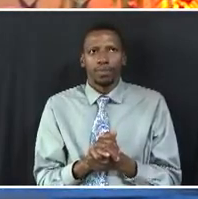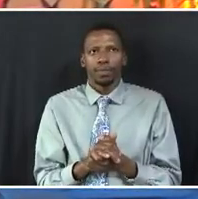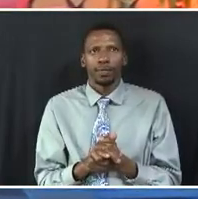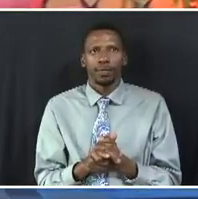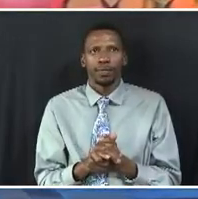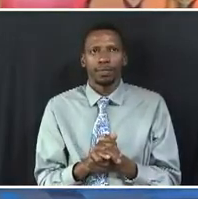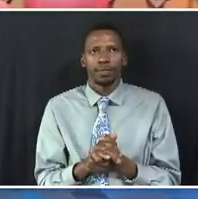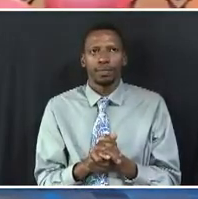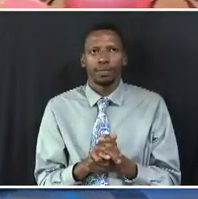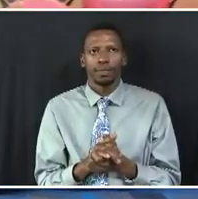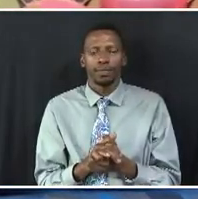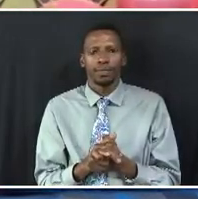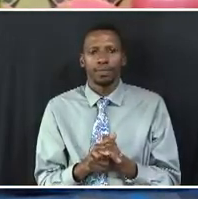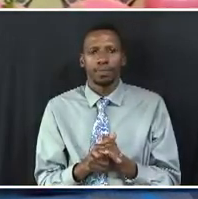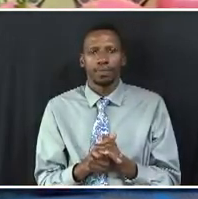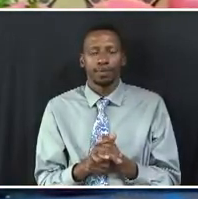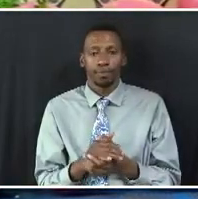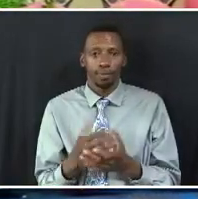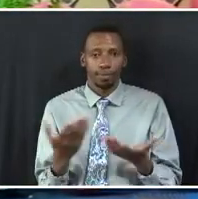Ladies and gentlemen,